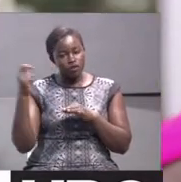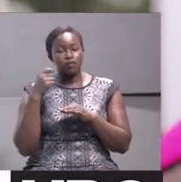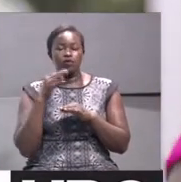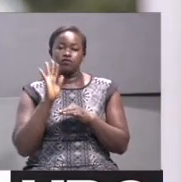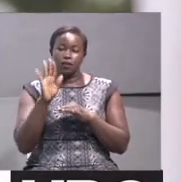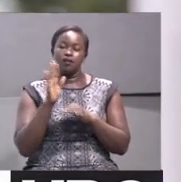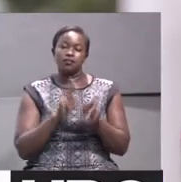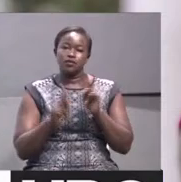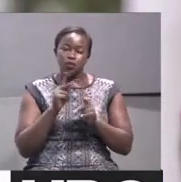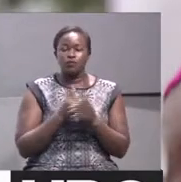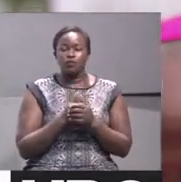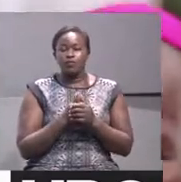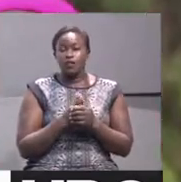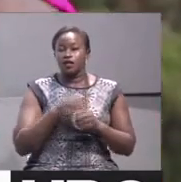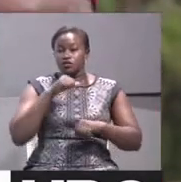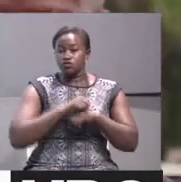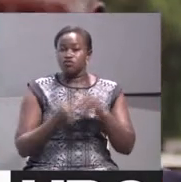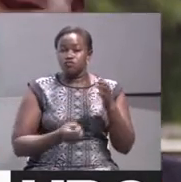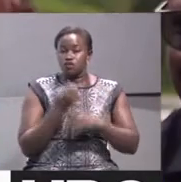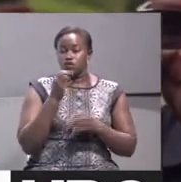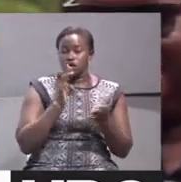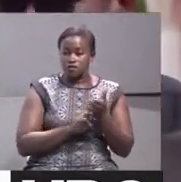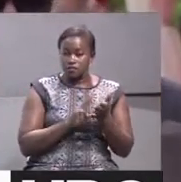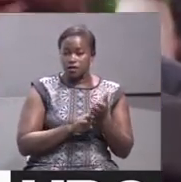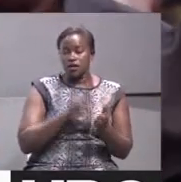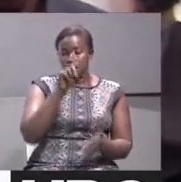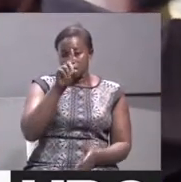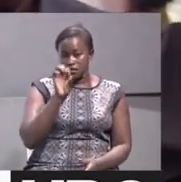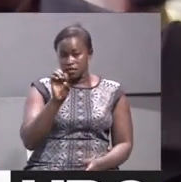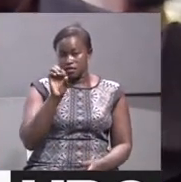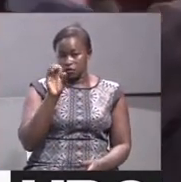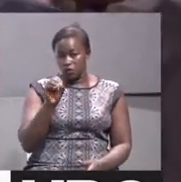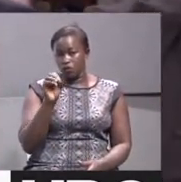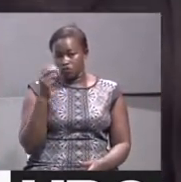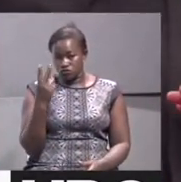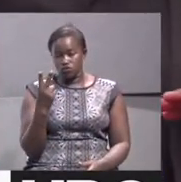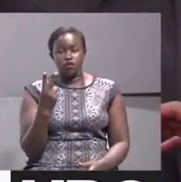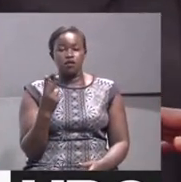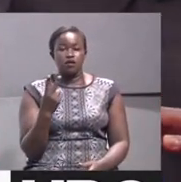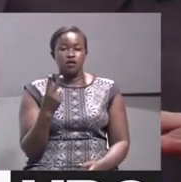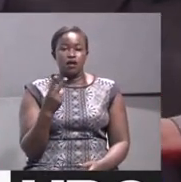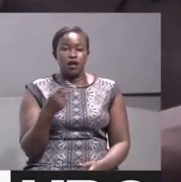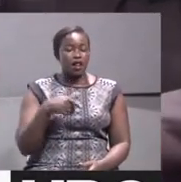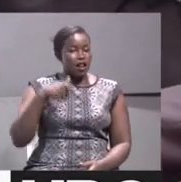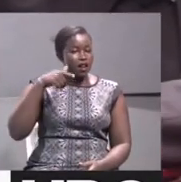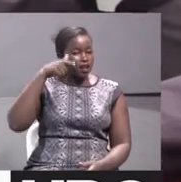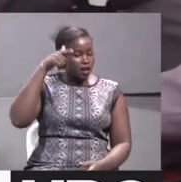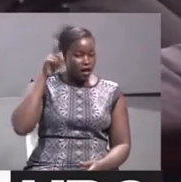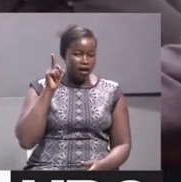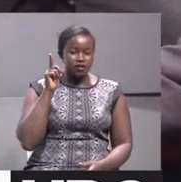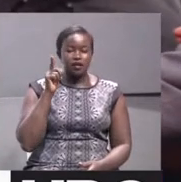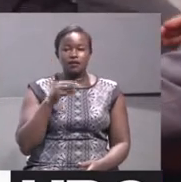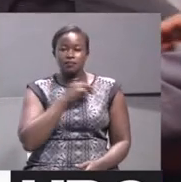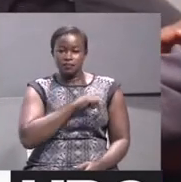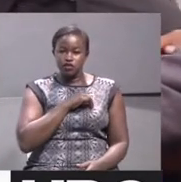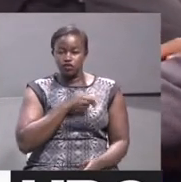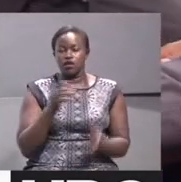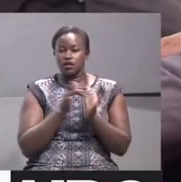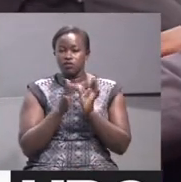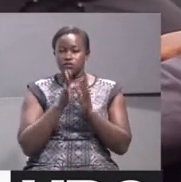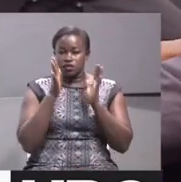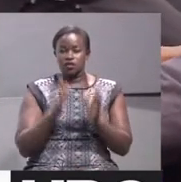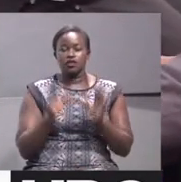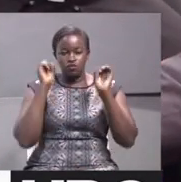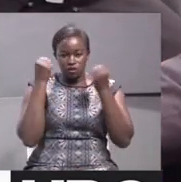Namiliango College was founded in March 1902 by the Micheal Fathers, a London-based Catholic missionary society, and today stands as one